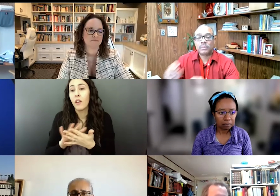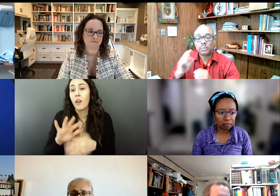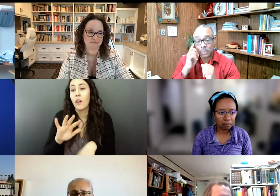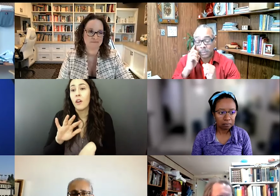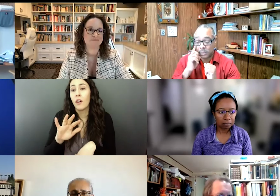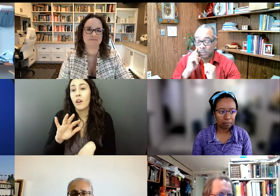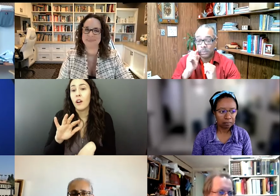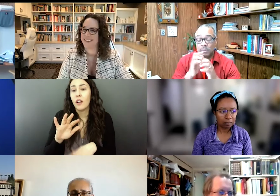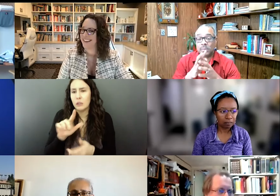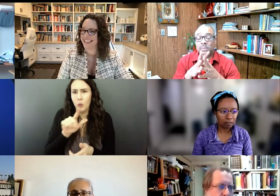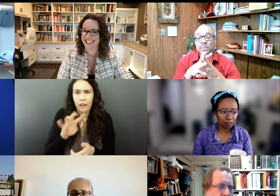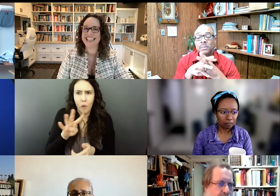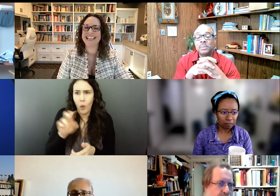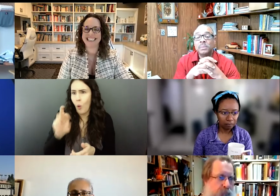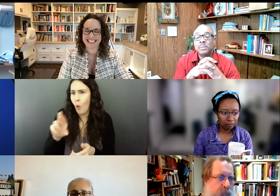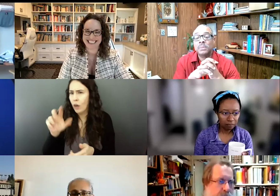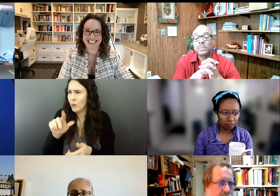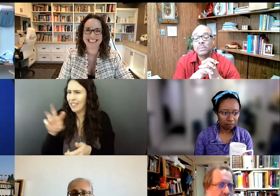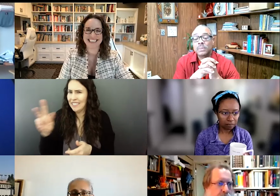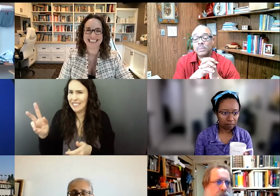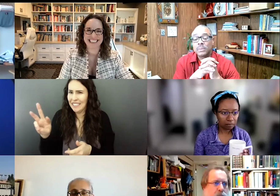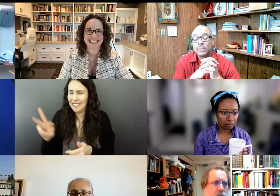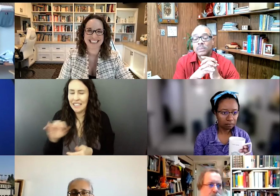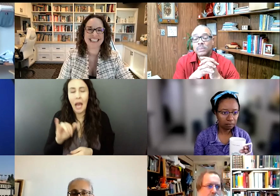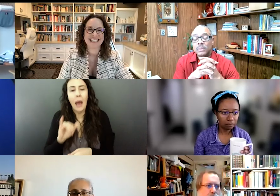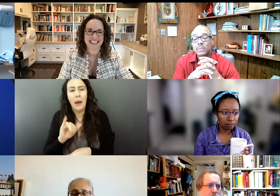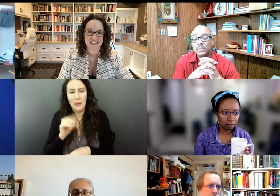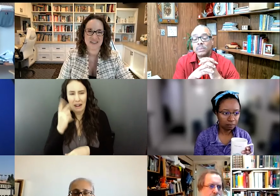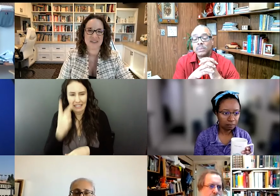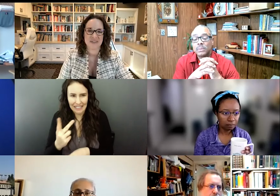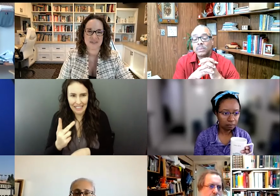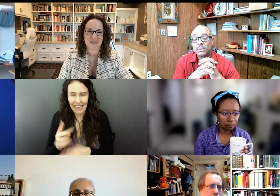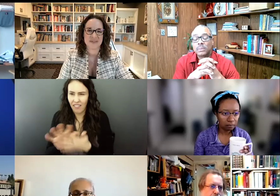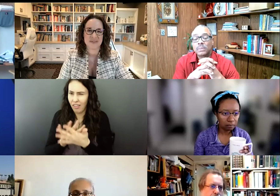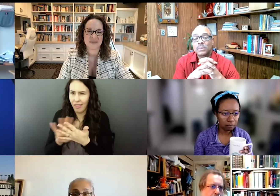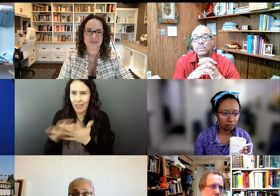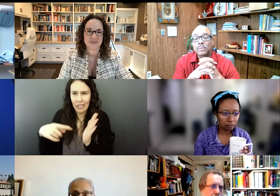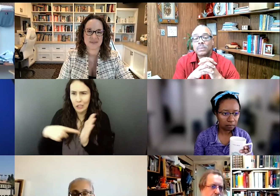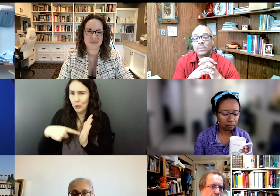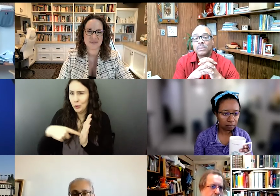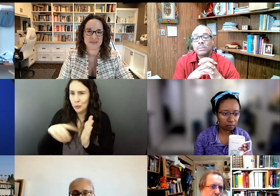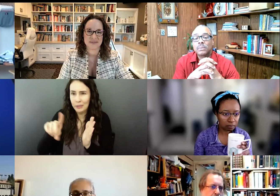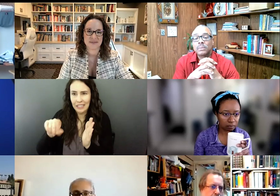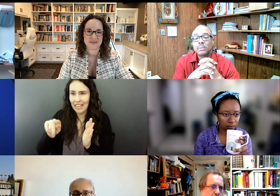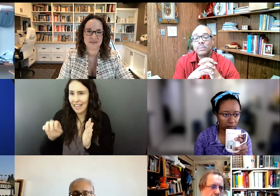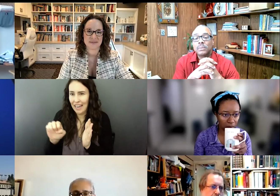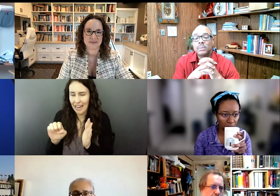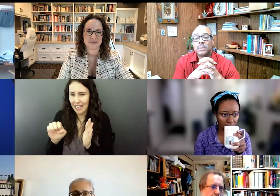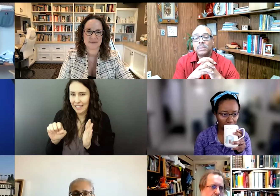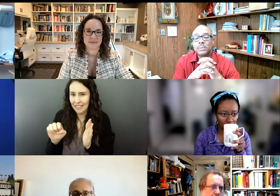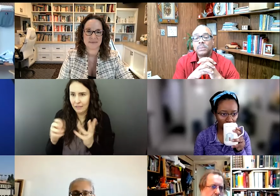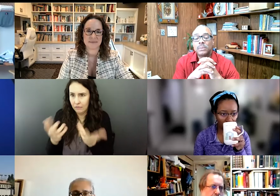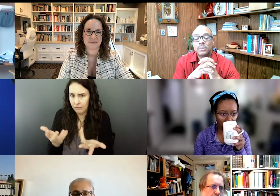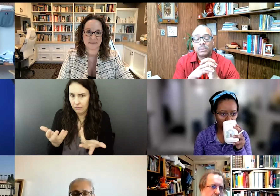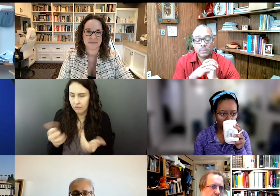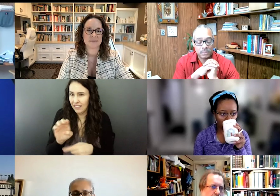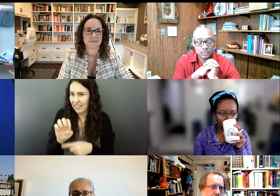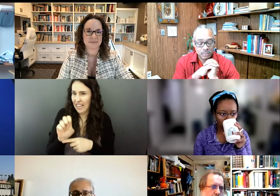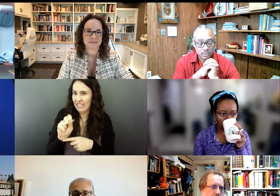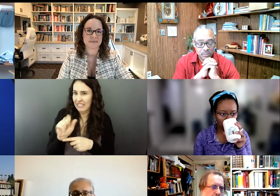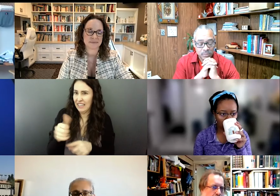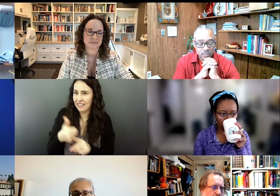So. Oh yeah, I see. Yeah. And then, but there was no indication when the essay was due, and maybe that